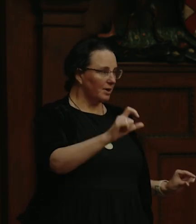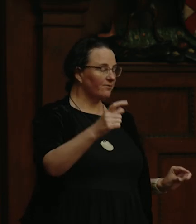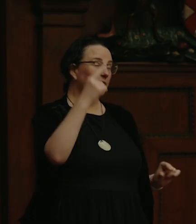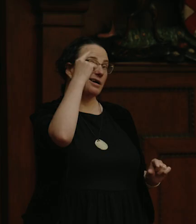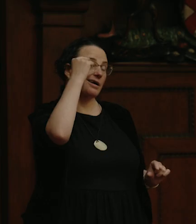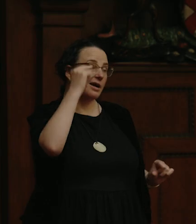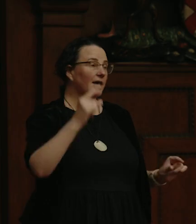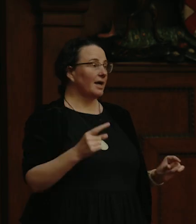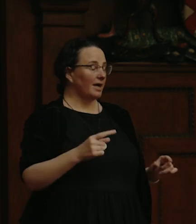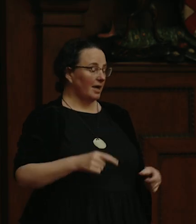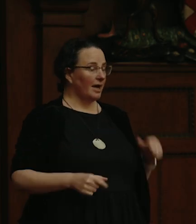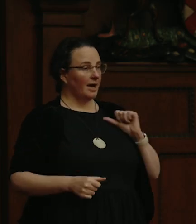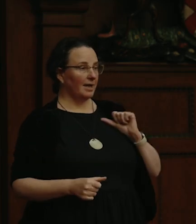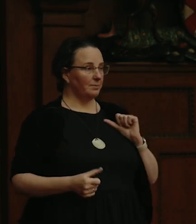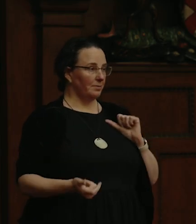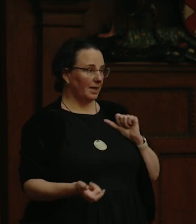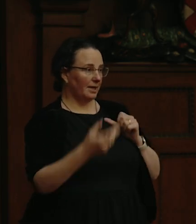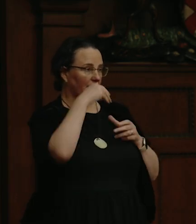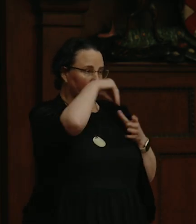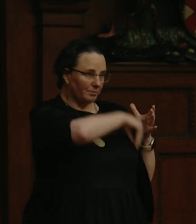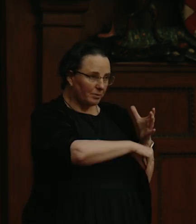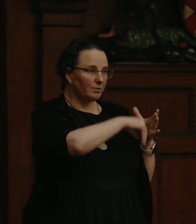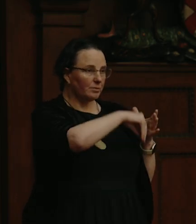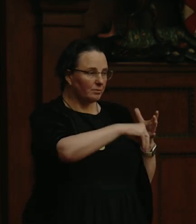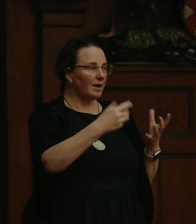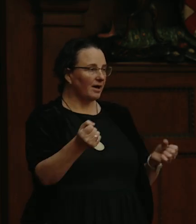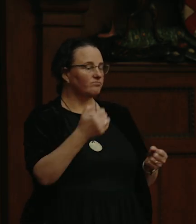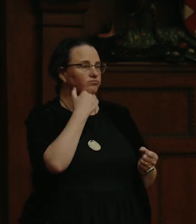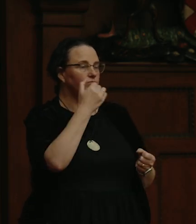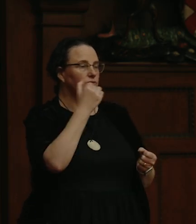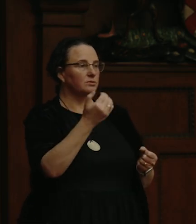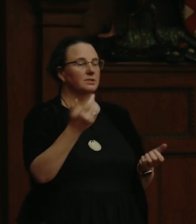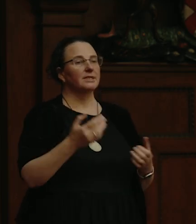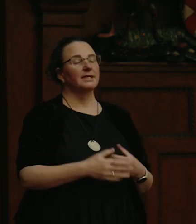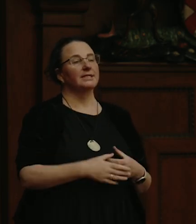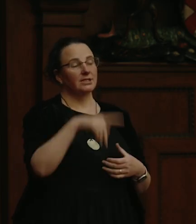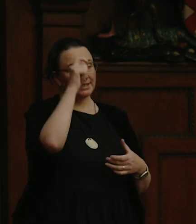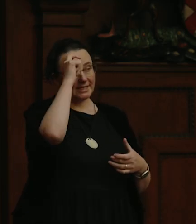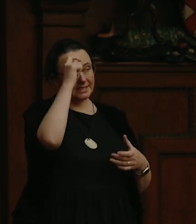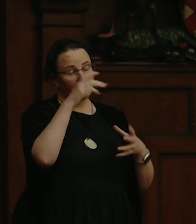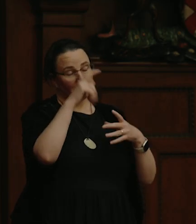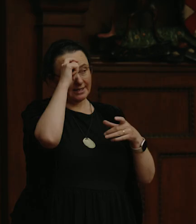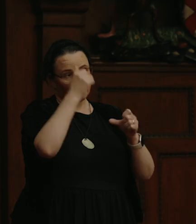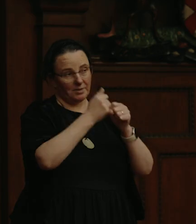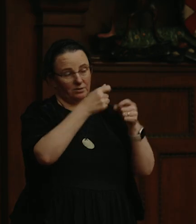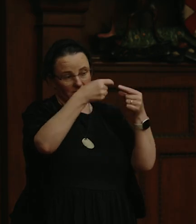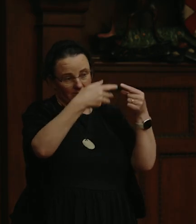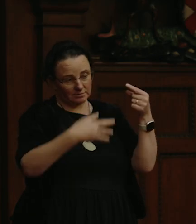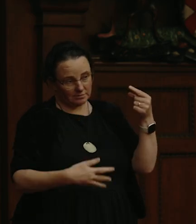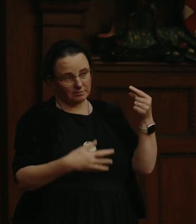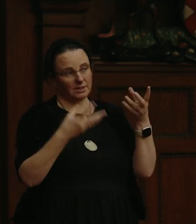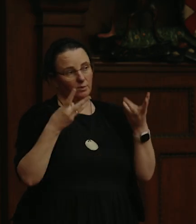in every handbag. This is things that I take into account, and I just wanted